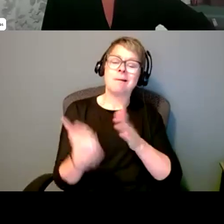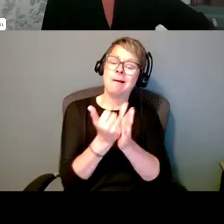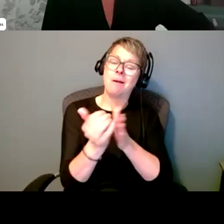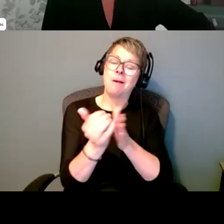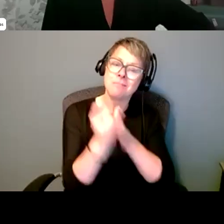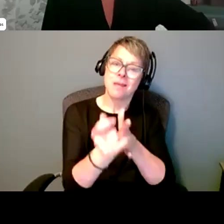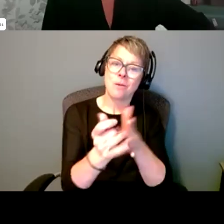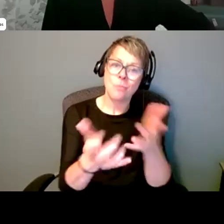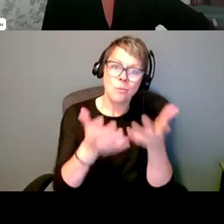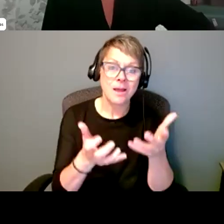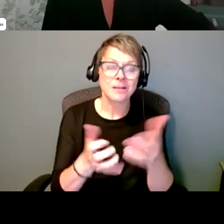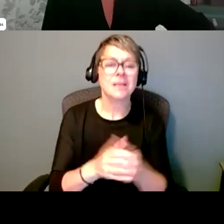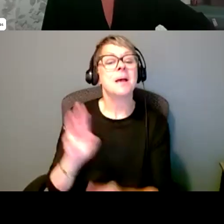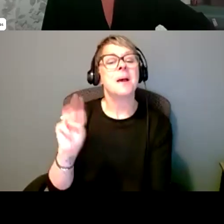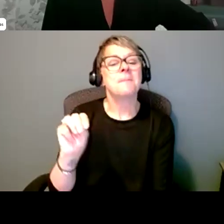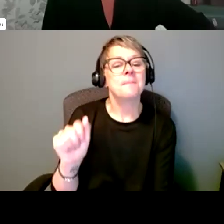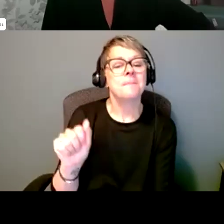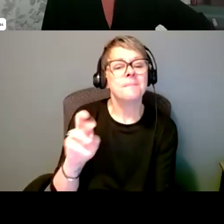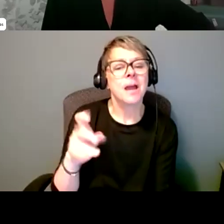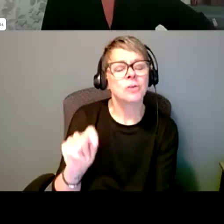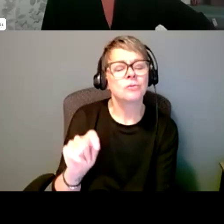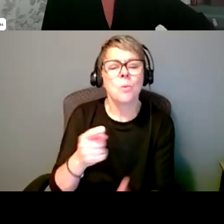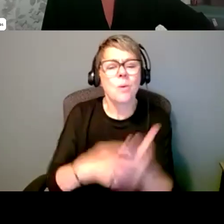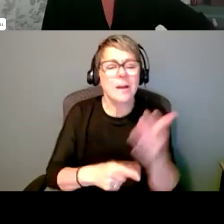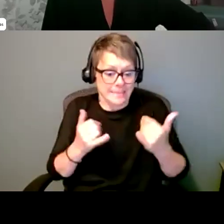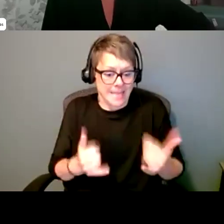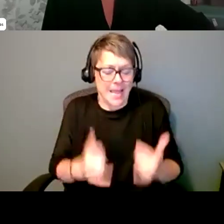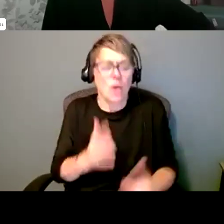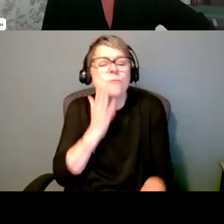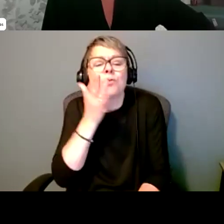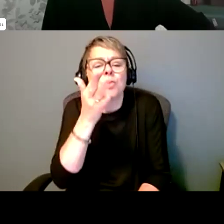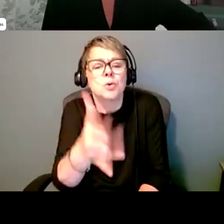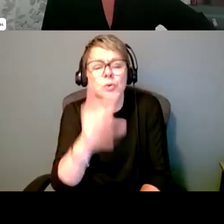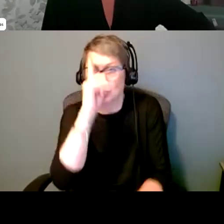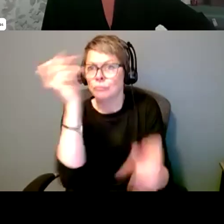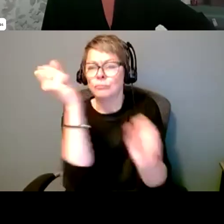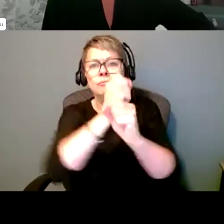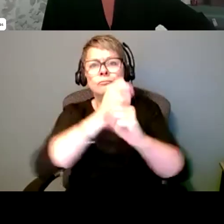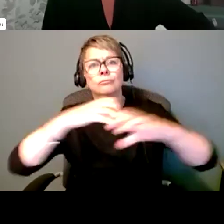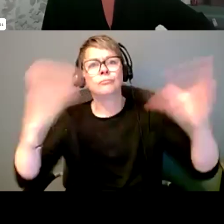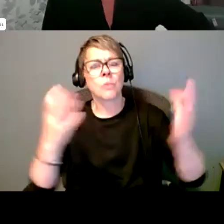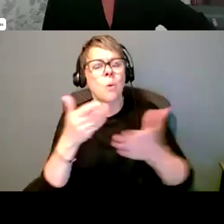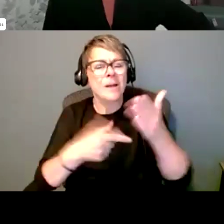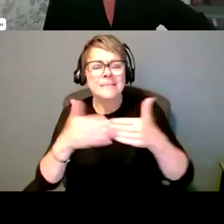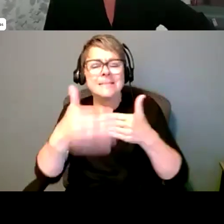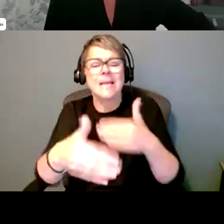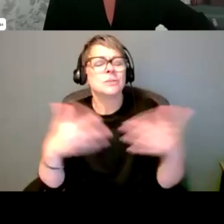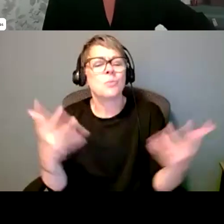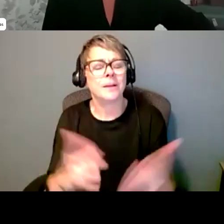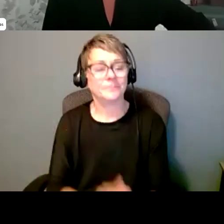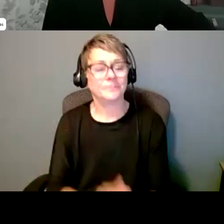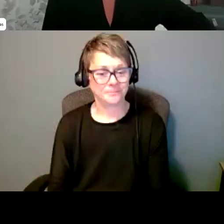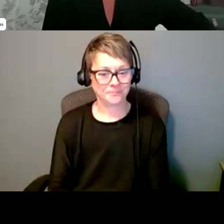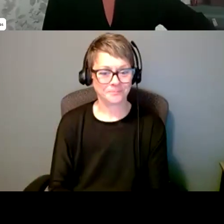our present and what's in the future? Help us to take into our what's next, as well as you tell us where we are now.